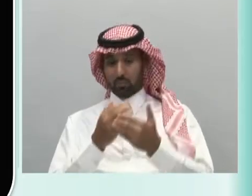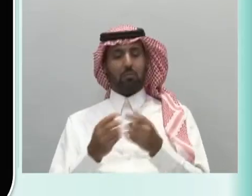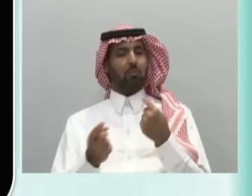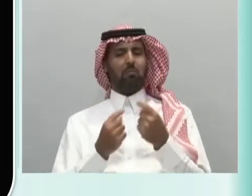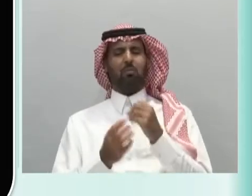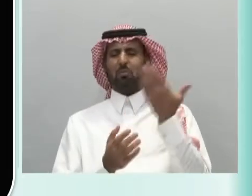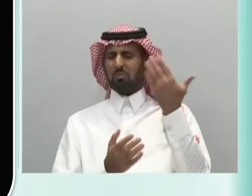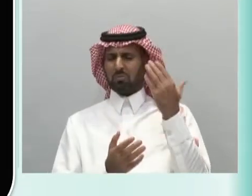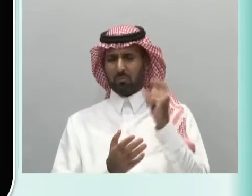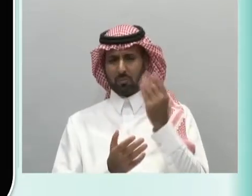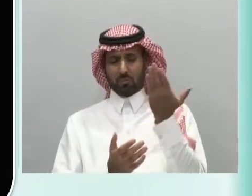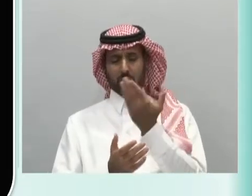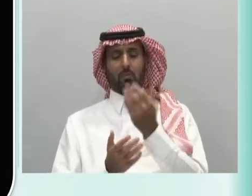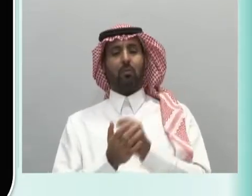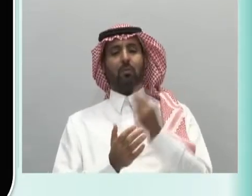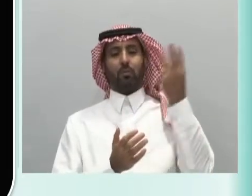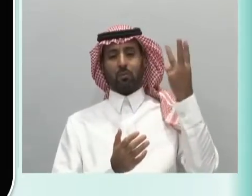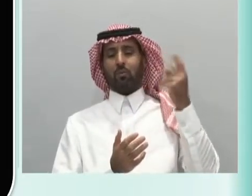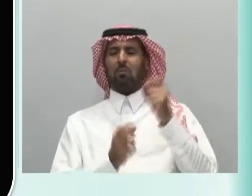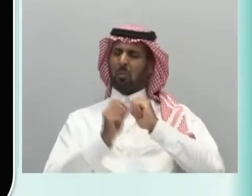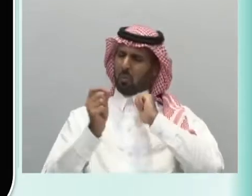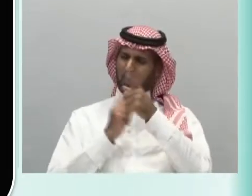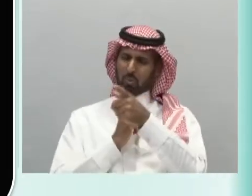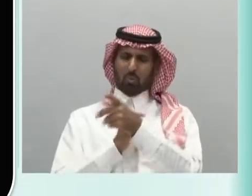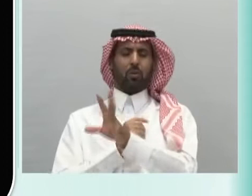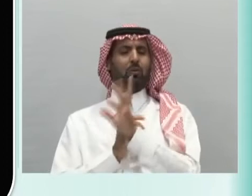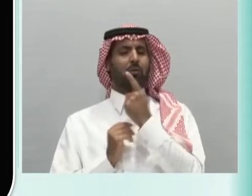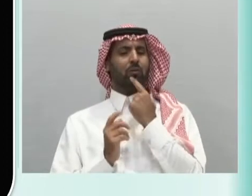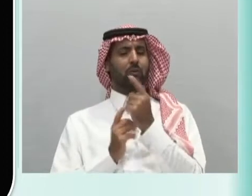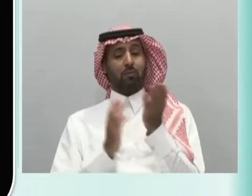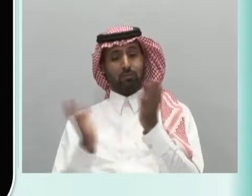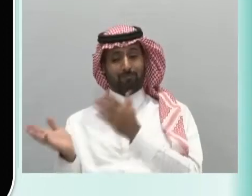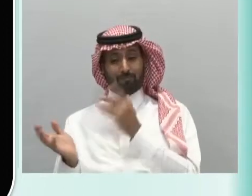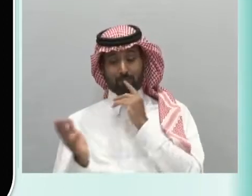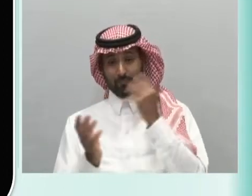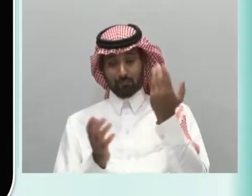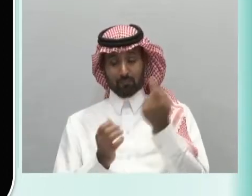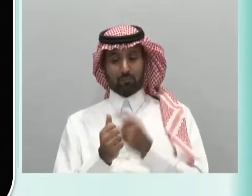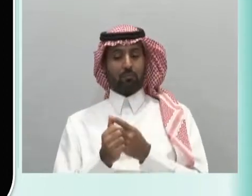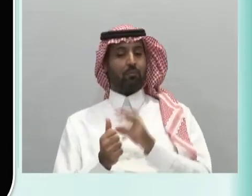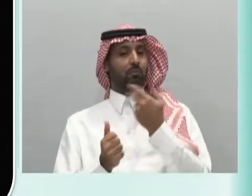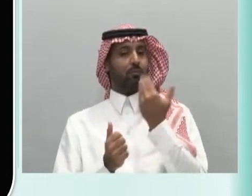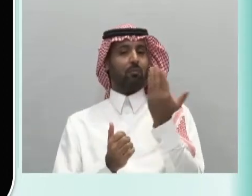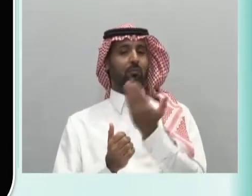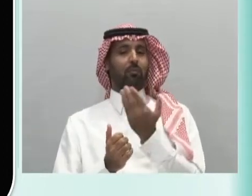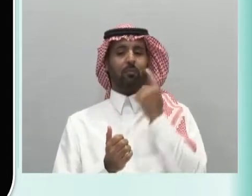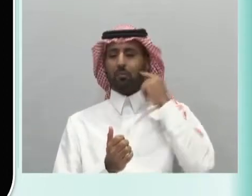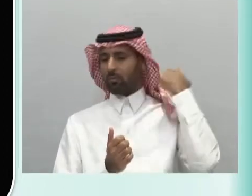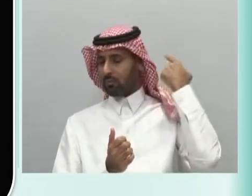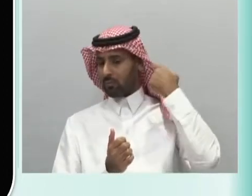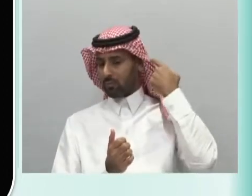unit, Unit 3, Far and Away. Next, we're going to introduce the first part of this unit, which is